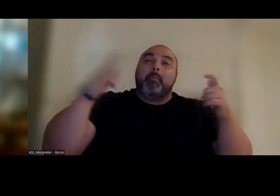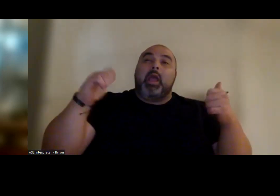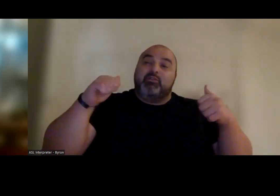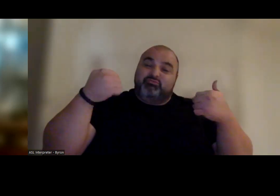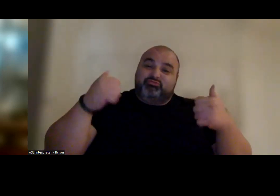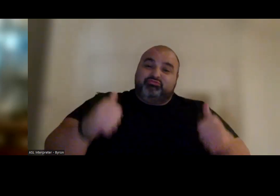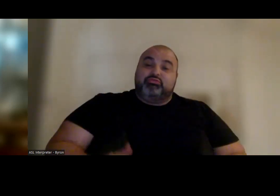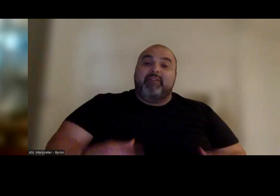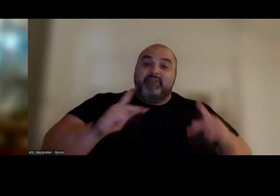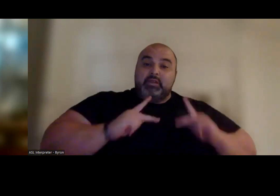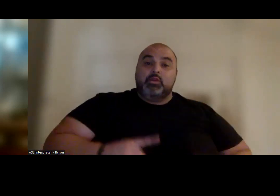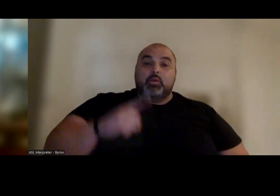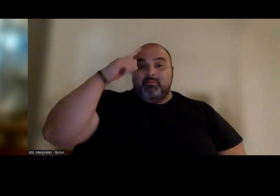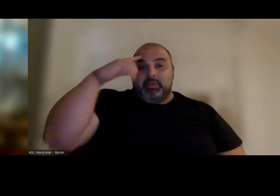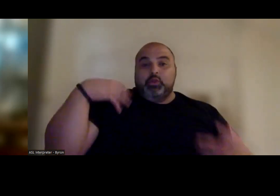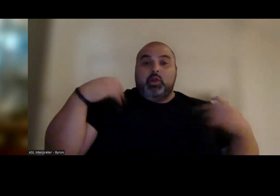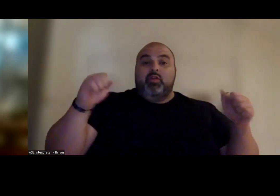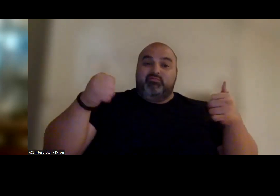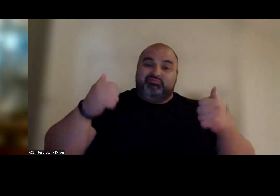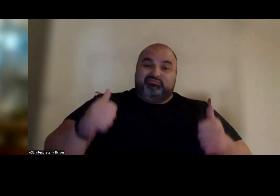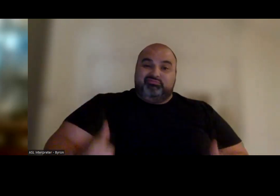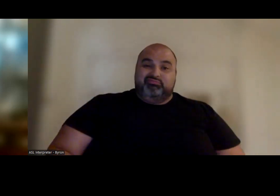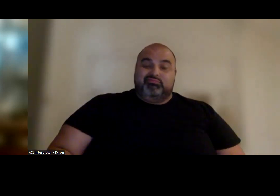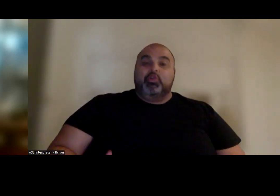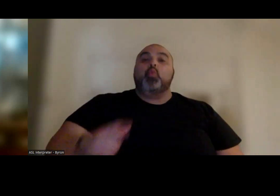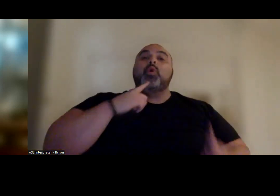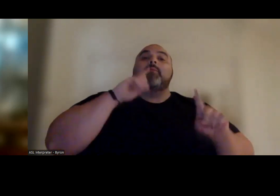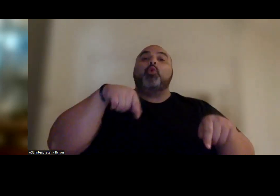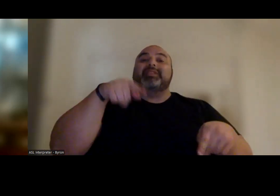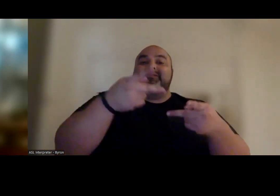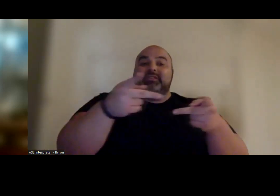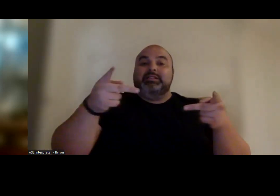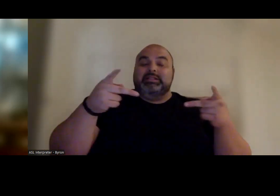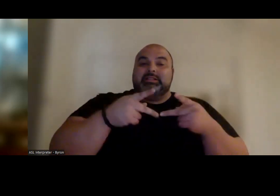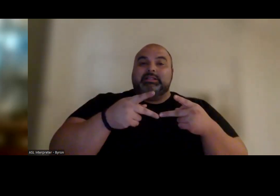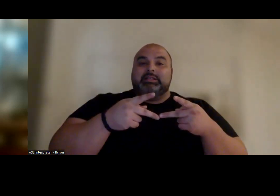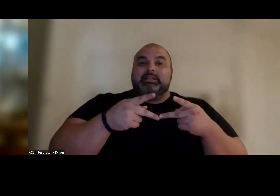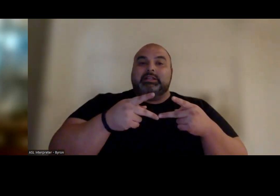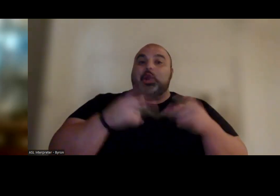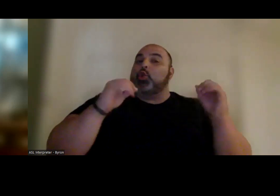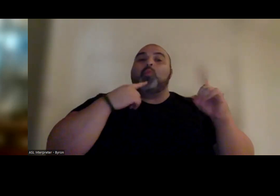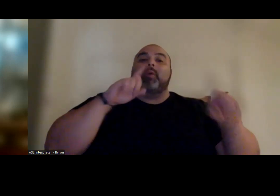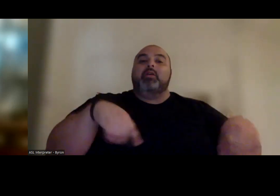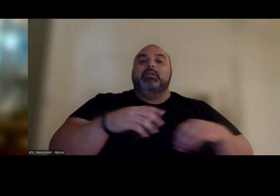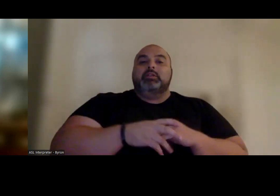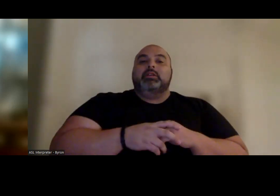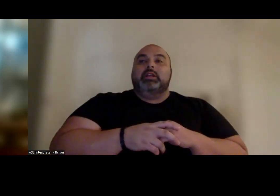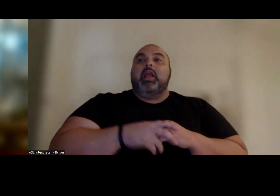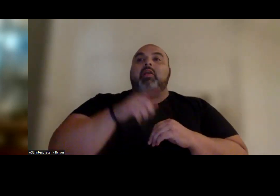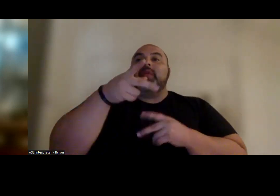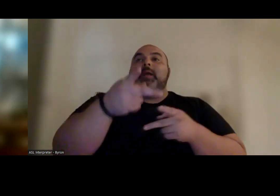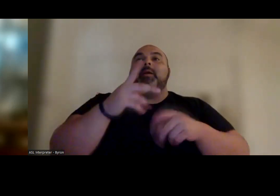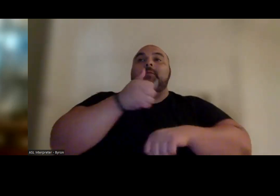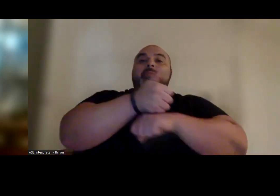and mental health. Reports of this to the facility guarded no response. They placed the